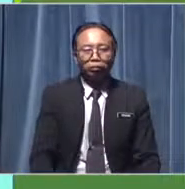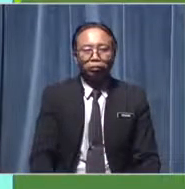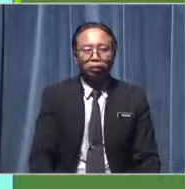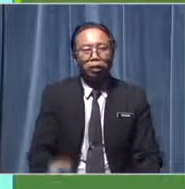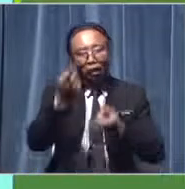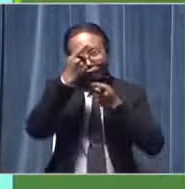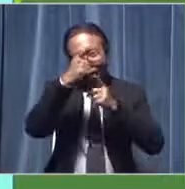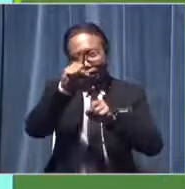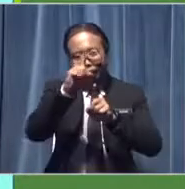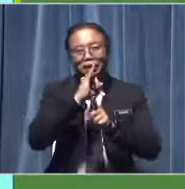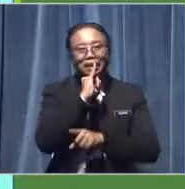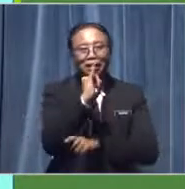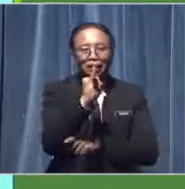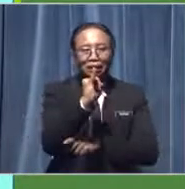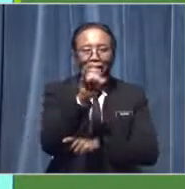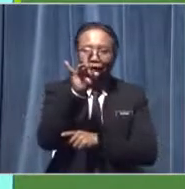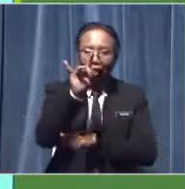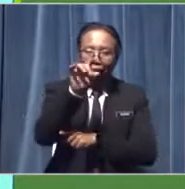The answer is